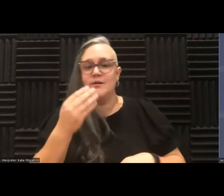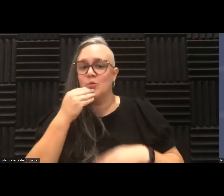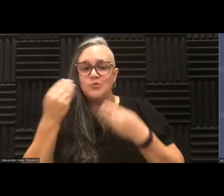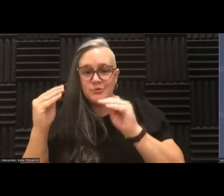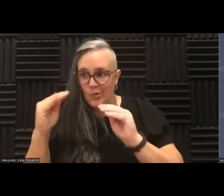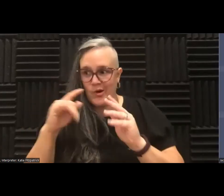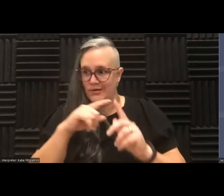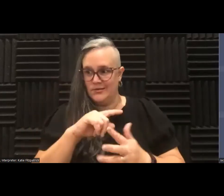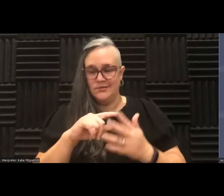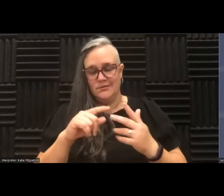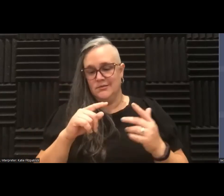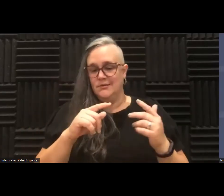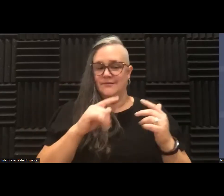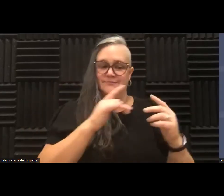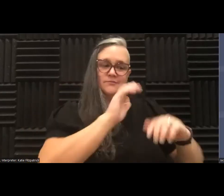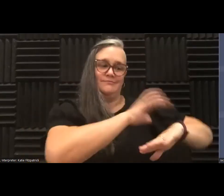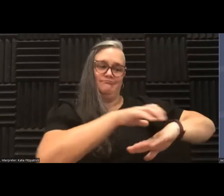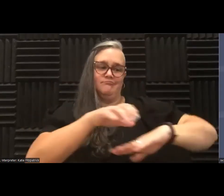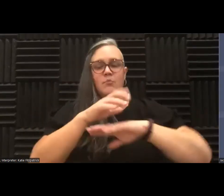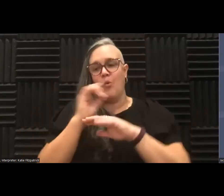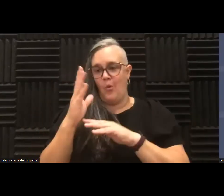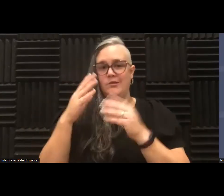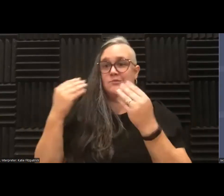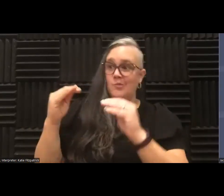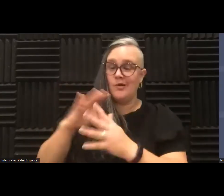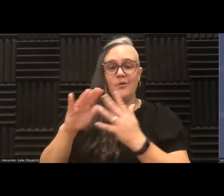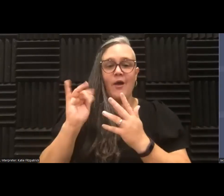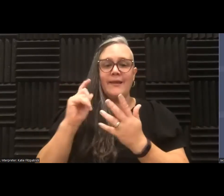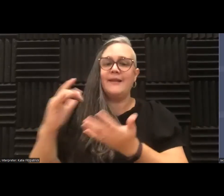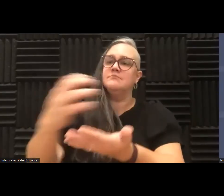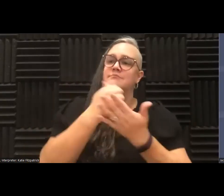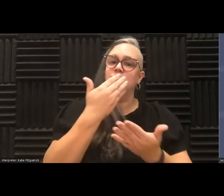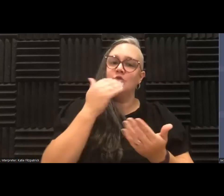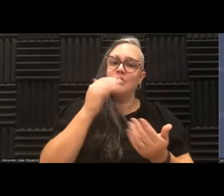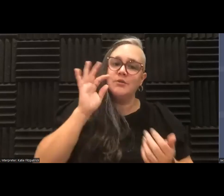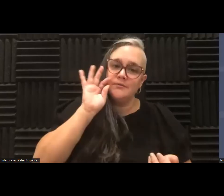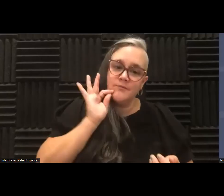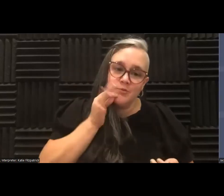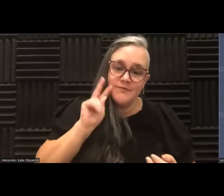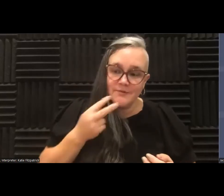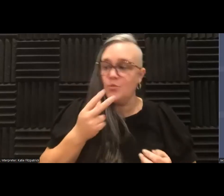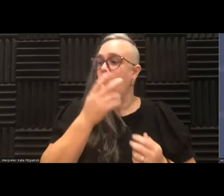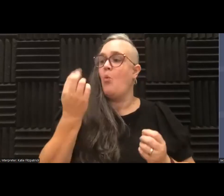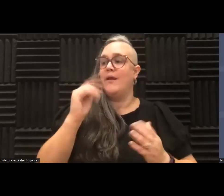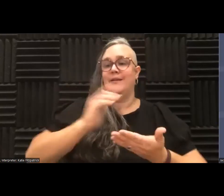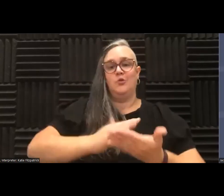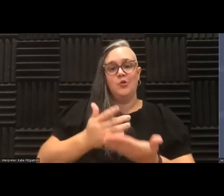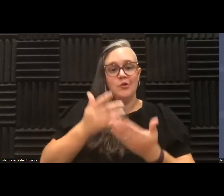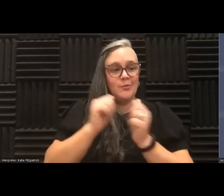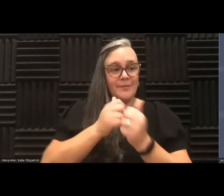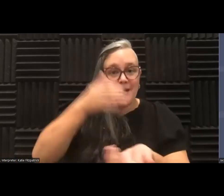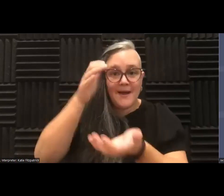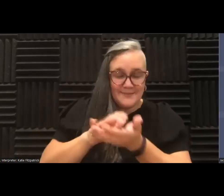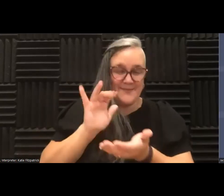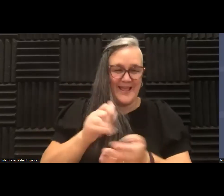to fresh produce. And I can cook a meal with my husband because that makes my life better. So I appreciate the